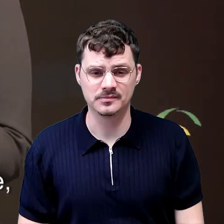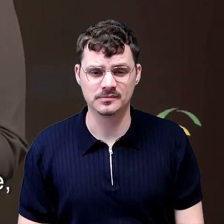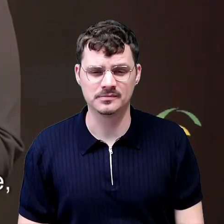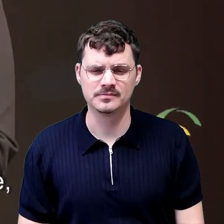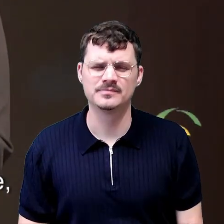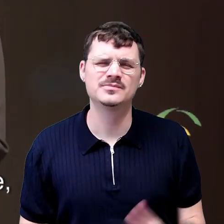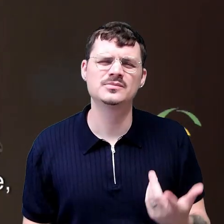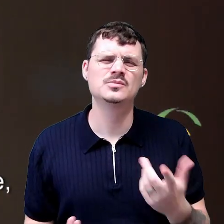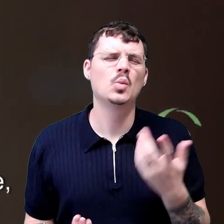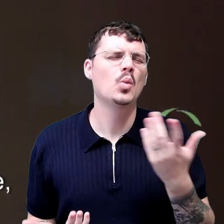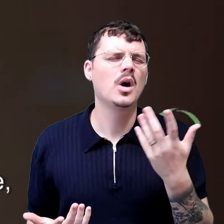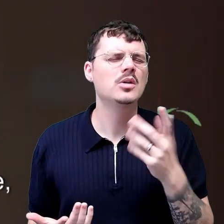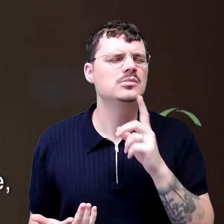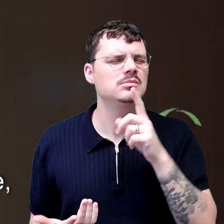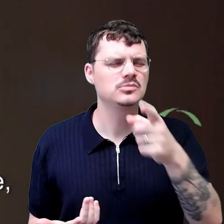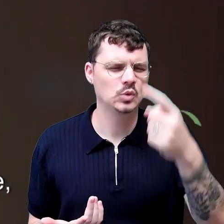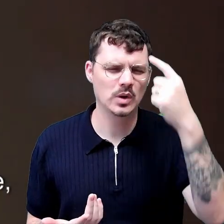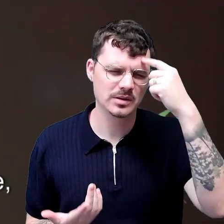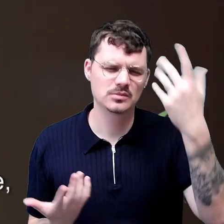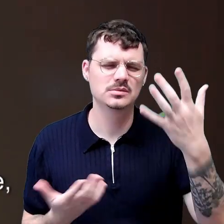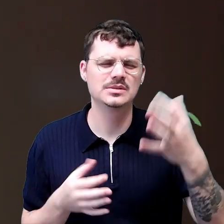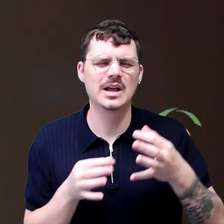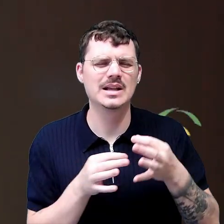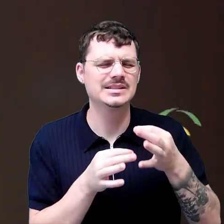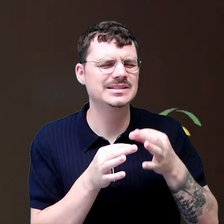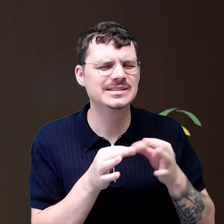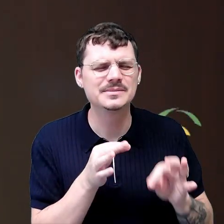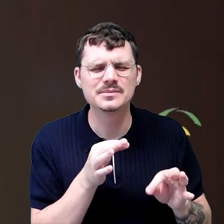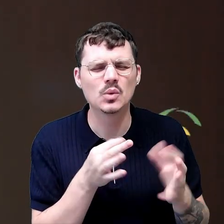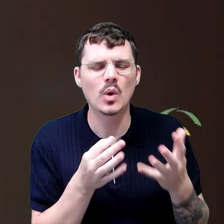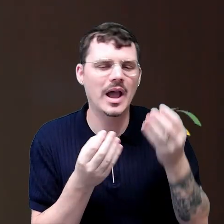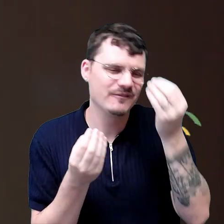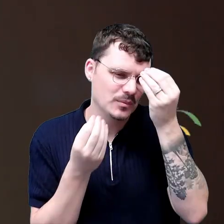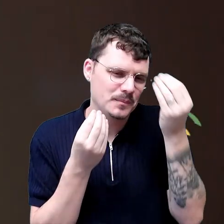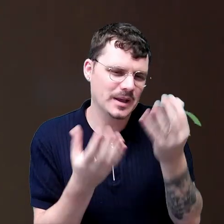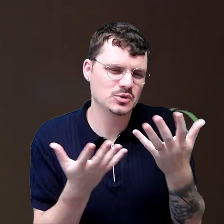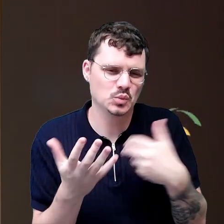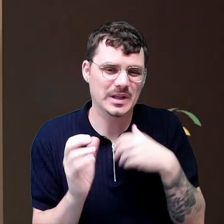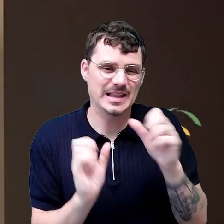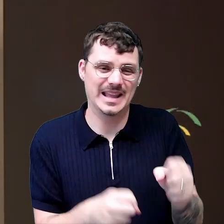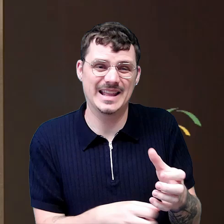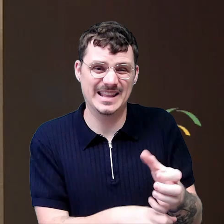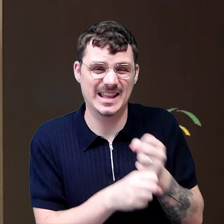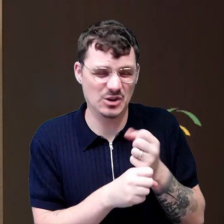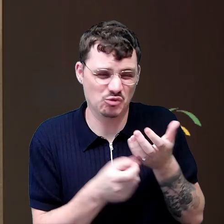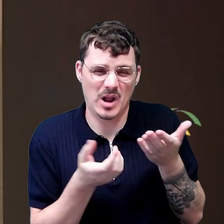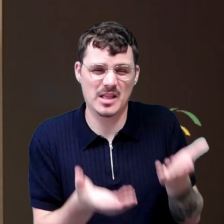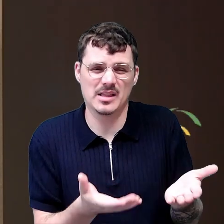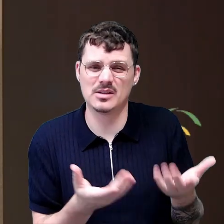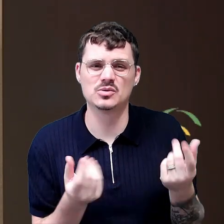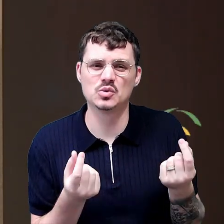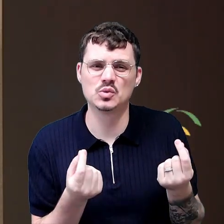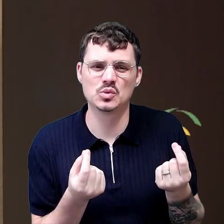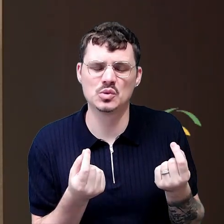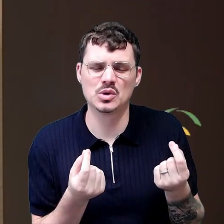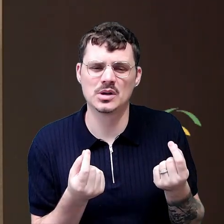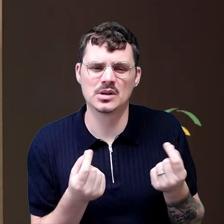Well, what's some really simple information we can get right there on the spot?